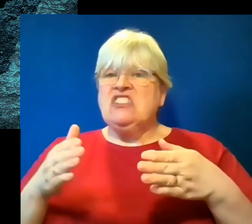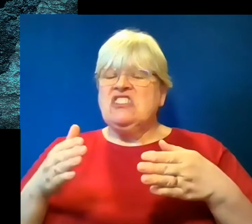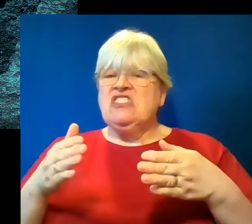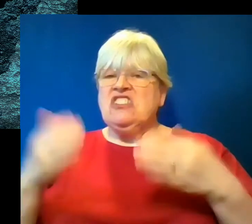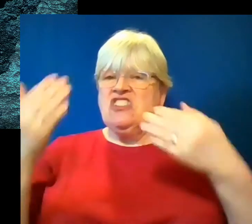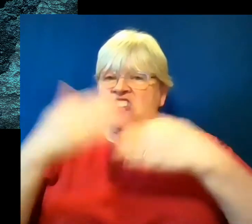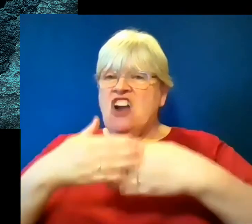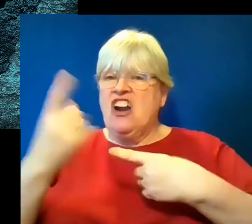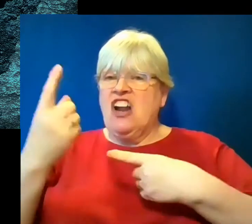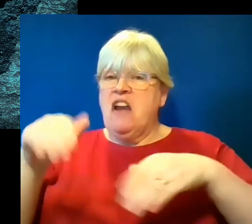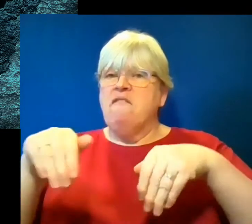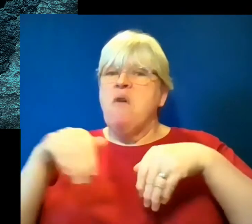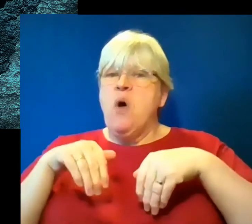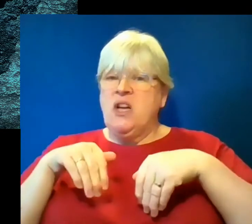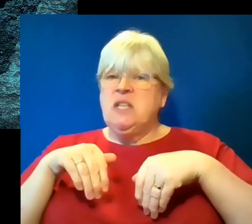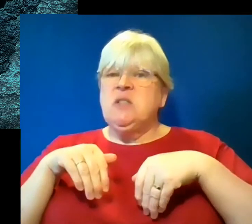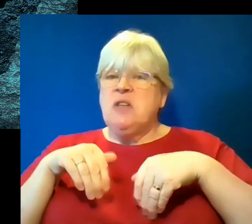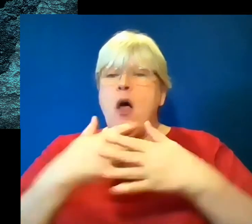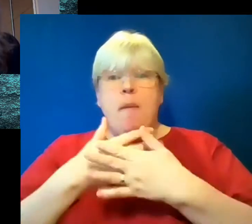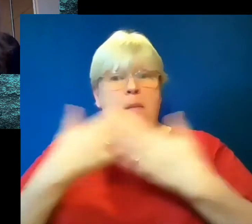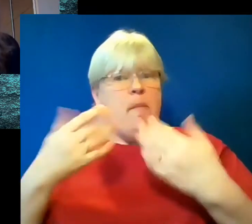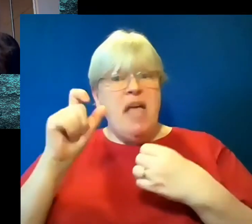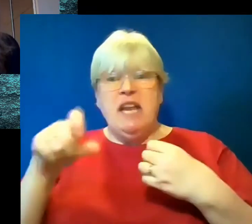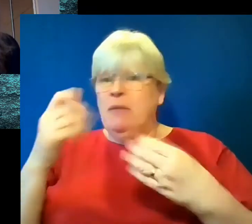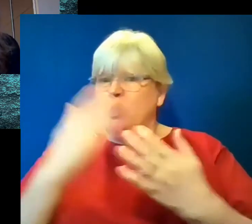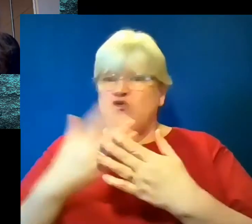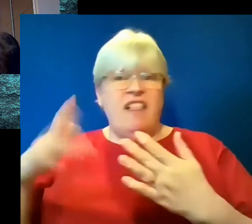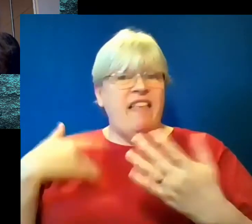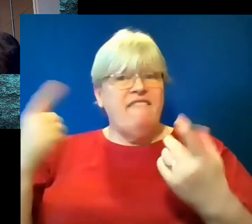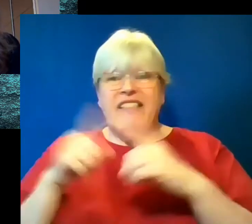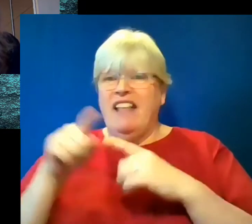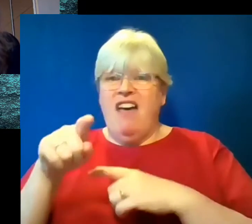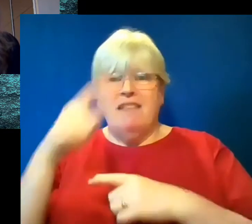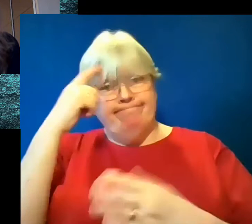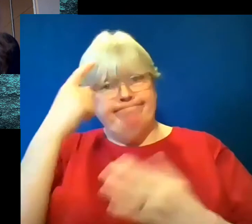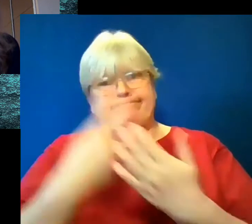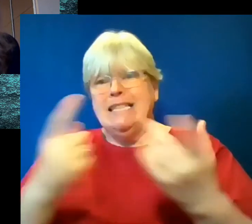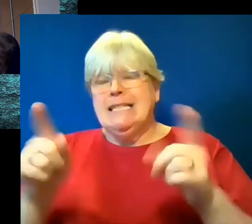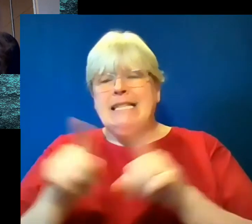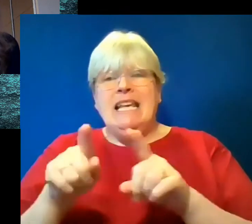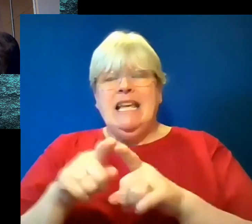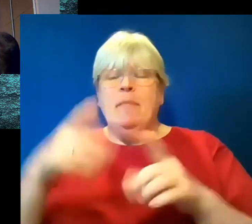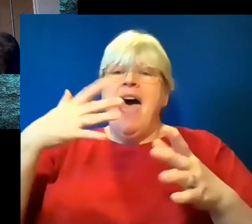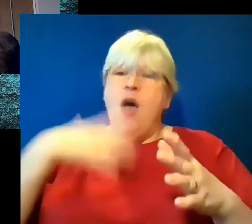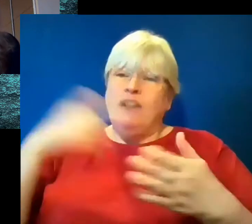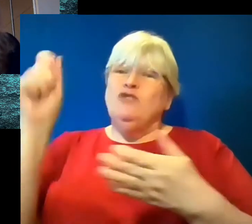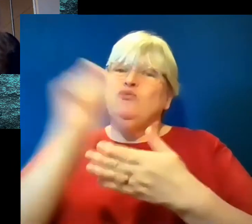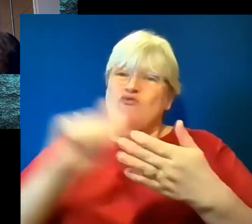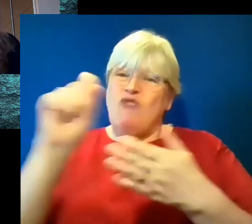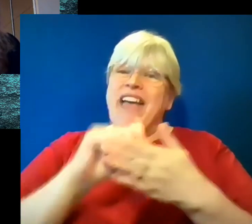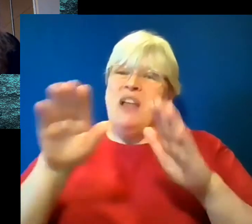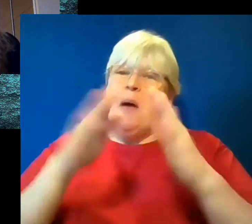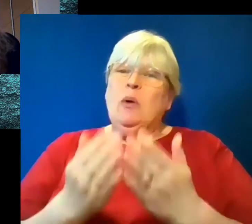And there are many people in real life who have decided to believe that. And I wanted to write a book that